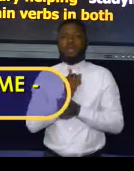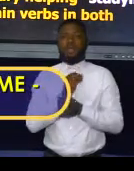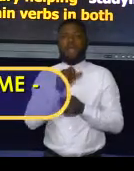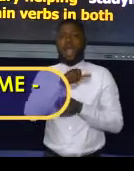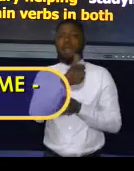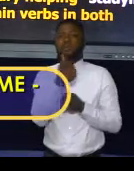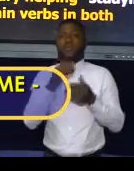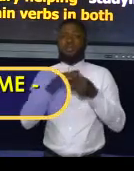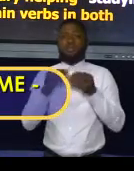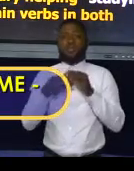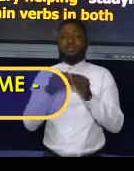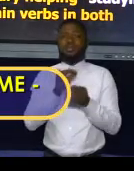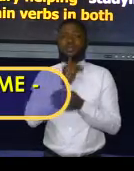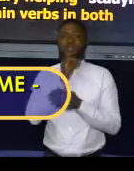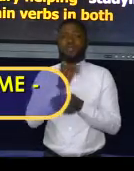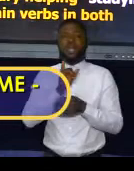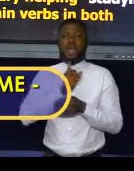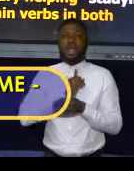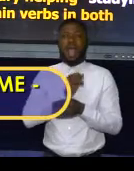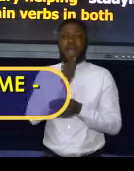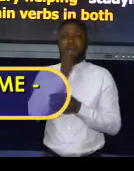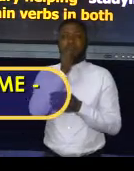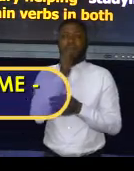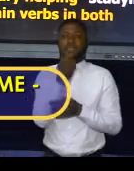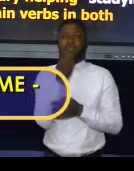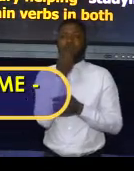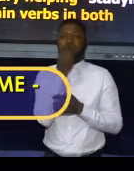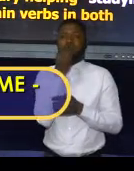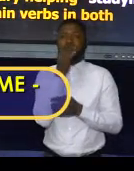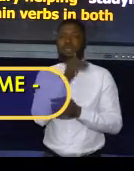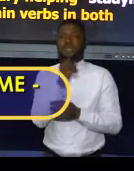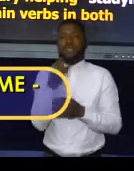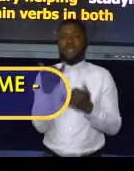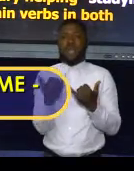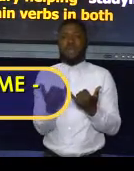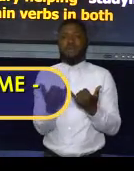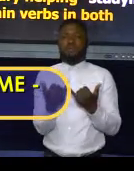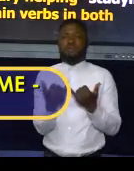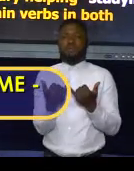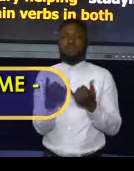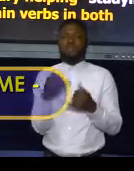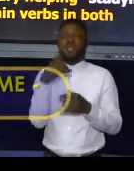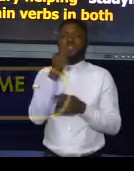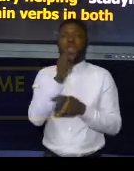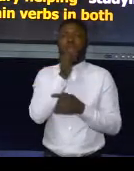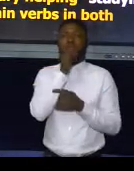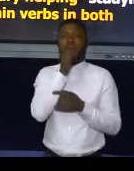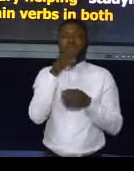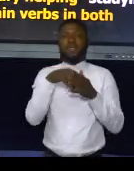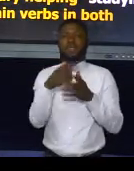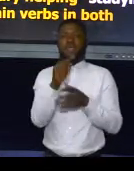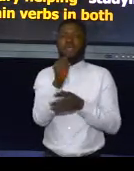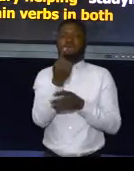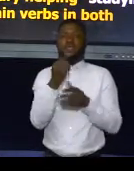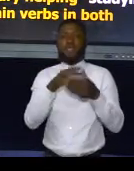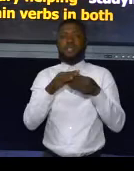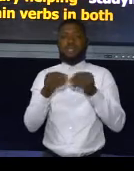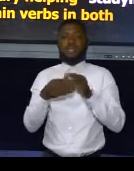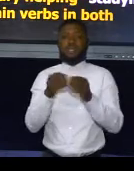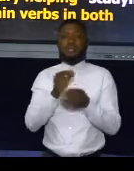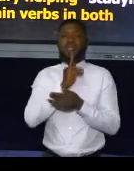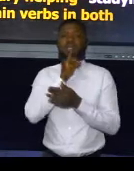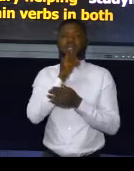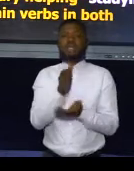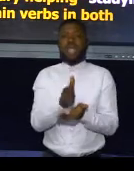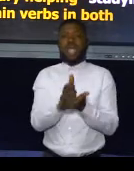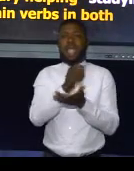is I am eating now. The am in the first sentence is